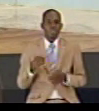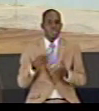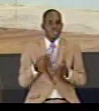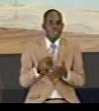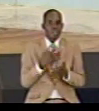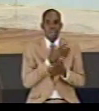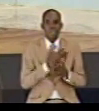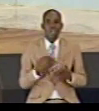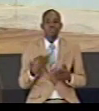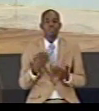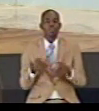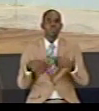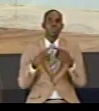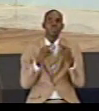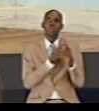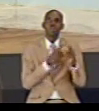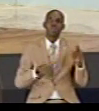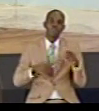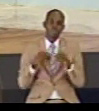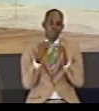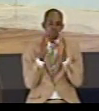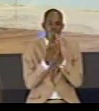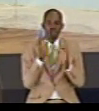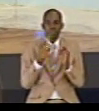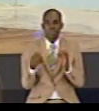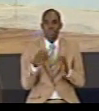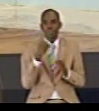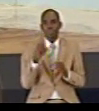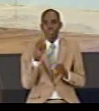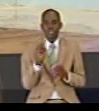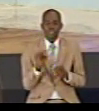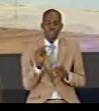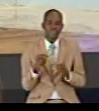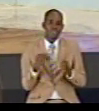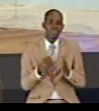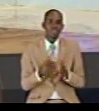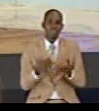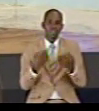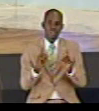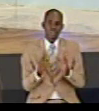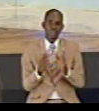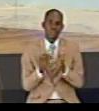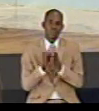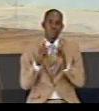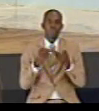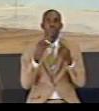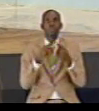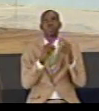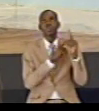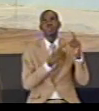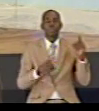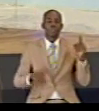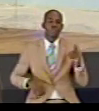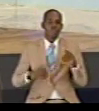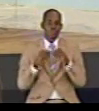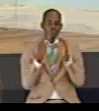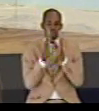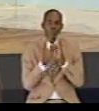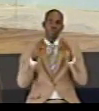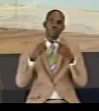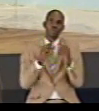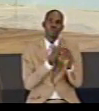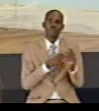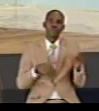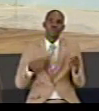If any man is thirsty, let him come unto me. Will go to the Lord, who is able to satisfy that